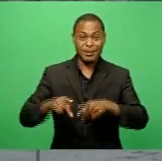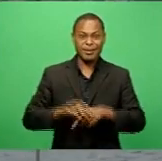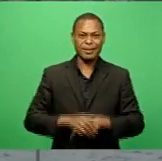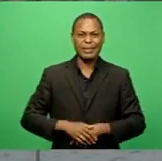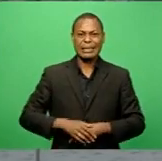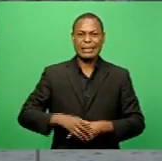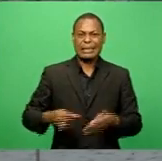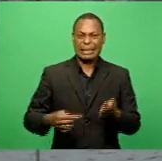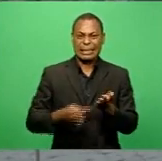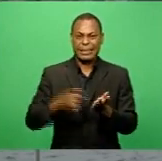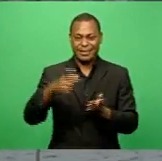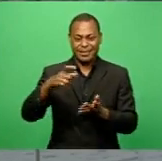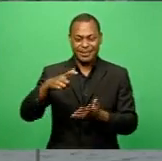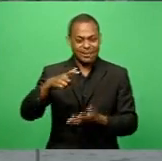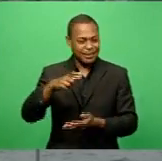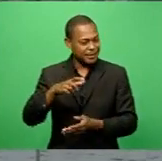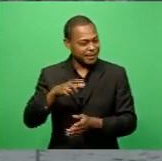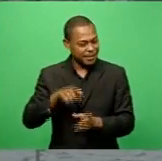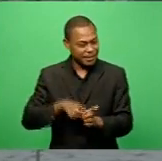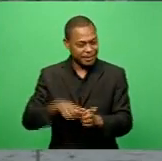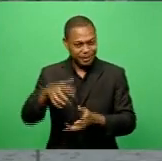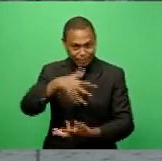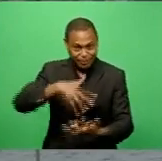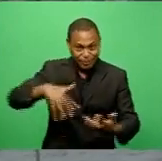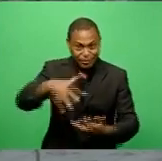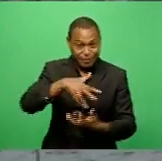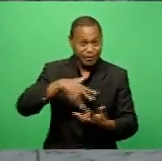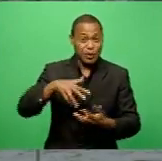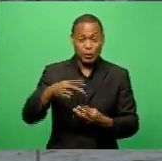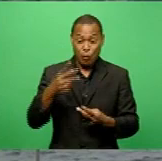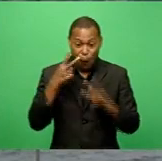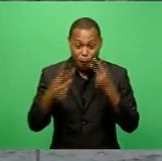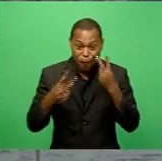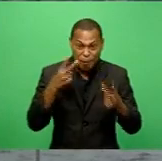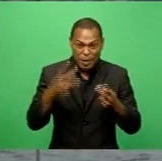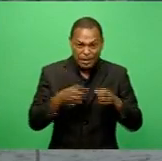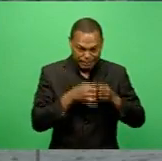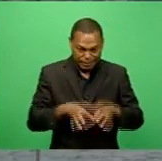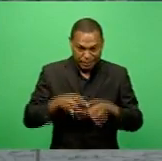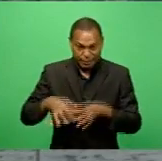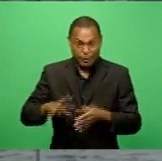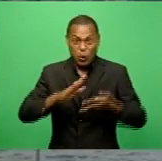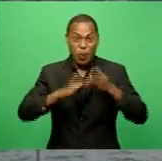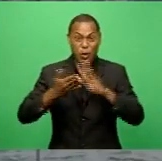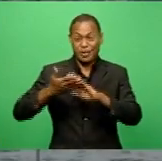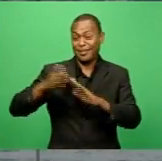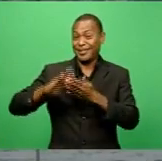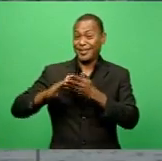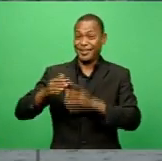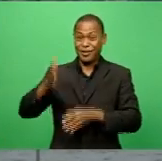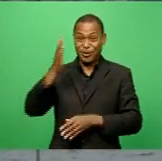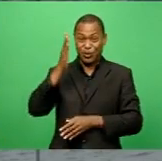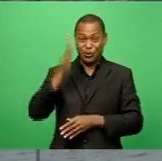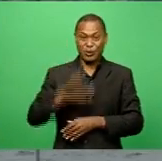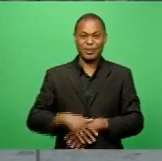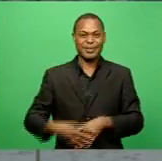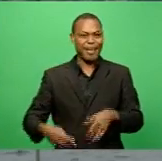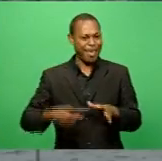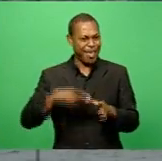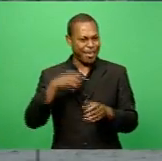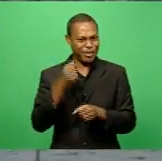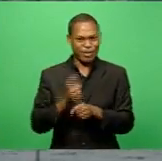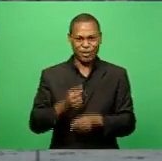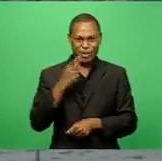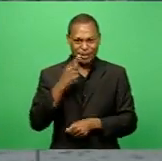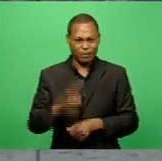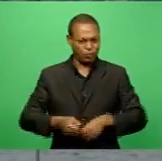of Tropical Cyclone Yasa. While visiting the ravaged communities and schools yesterday, Said Qayyum says a good number of